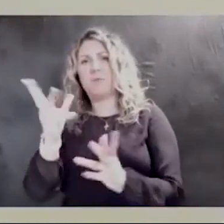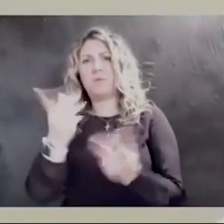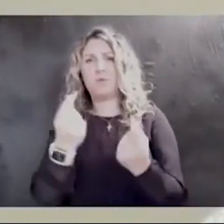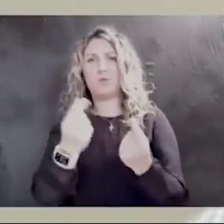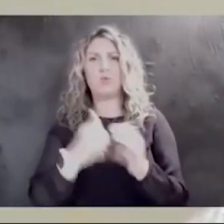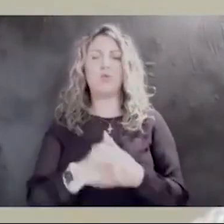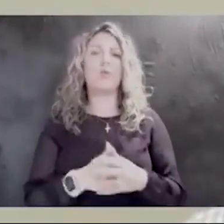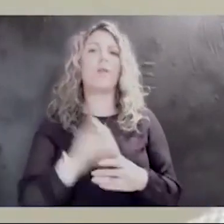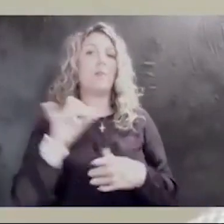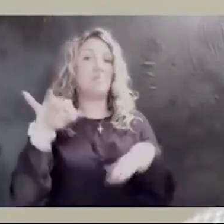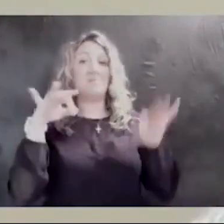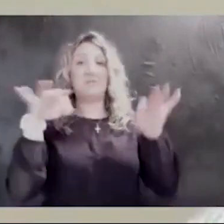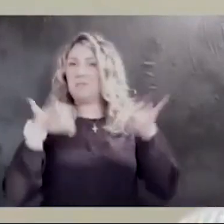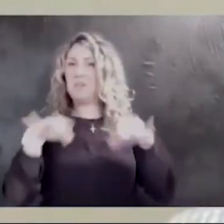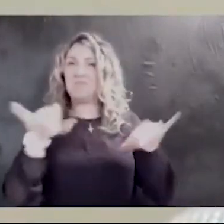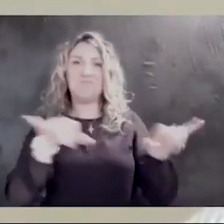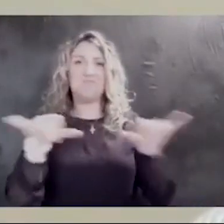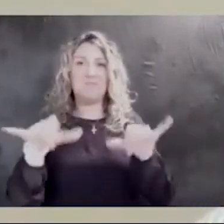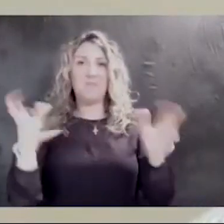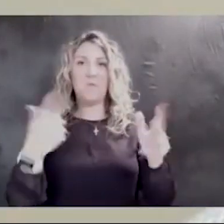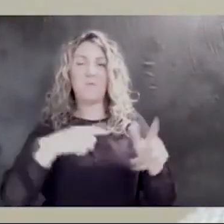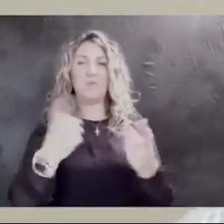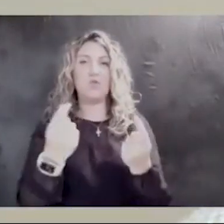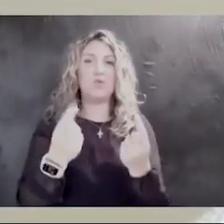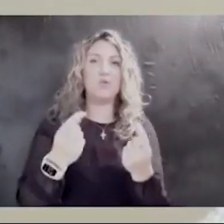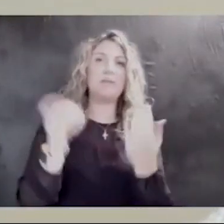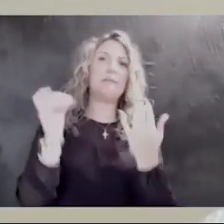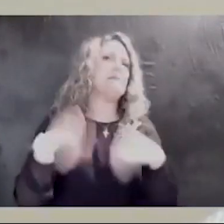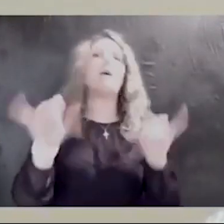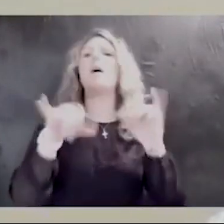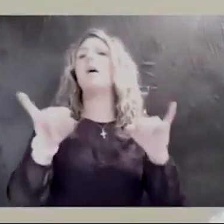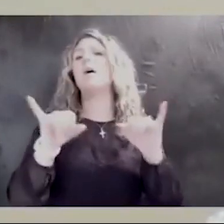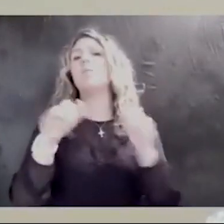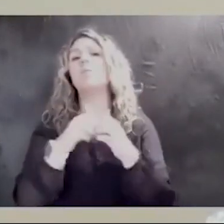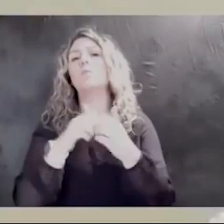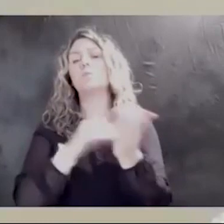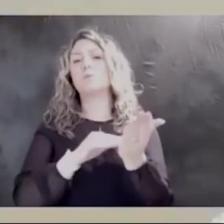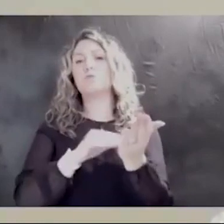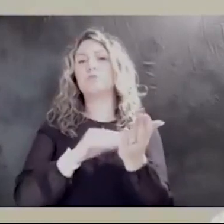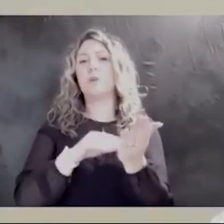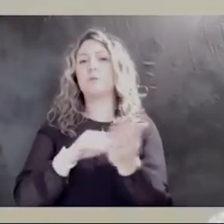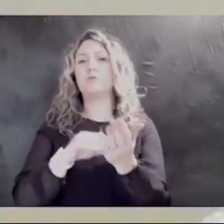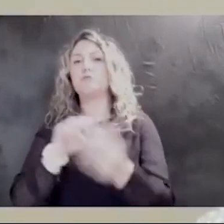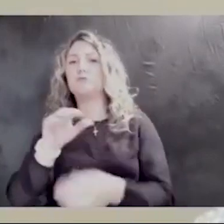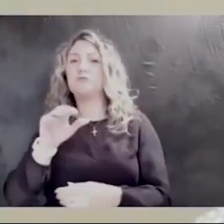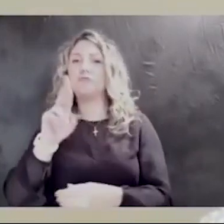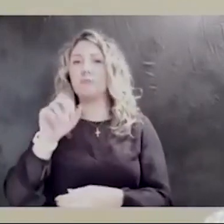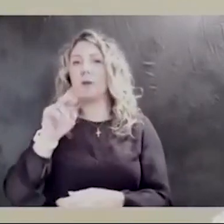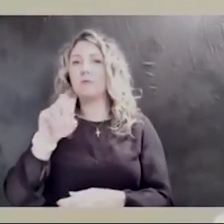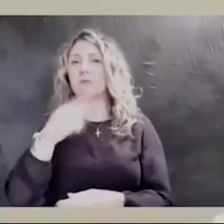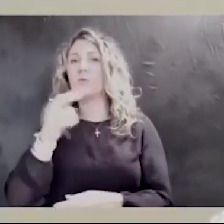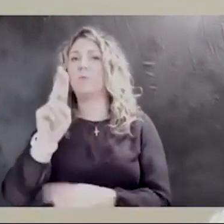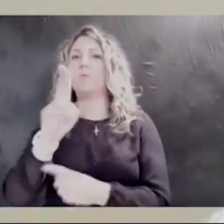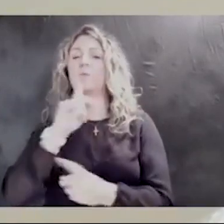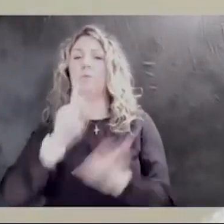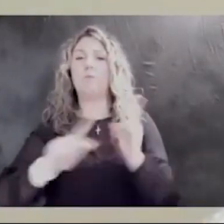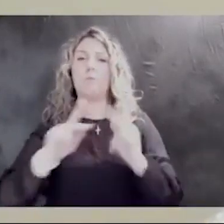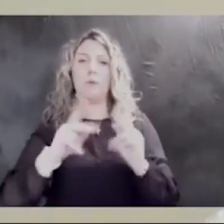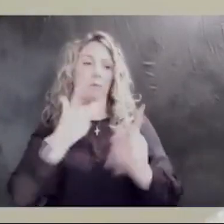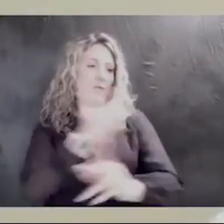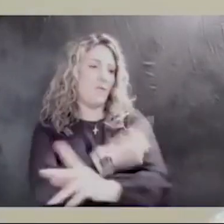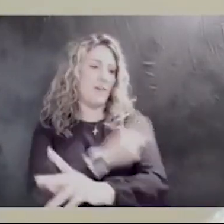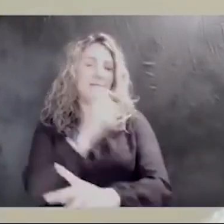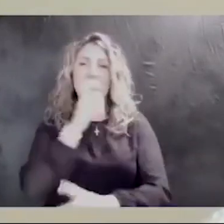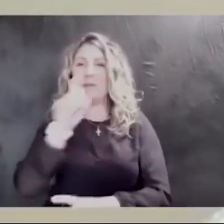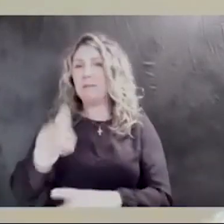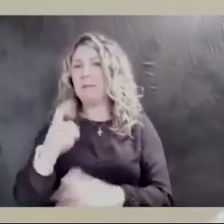much explains what we're doing. I mean, we're doing the same thing as Dr. Adiga mentioned. I think those that are vaccinated, they don't have to quarantine